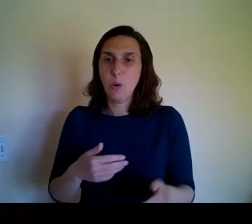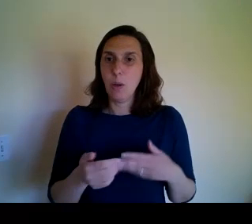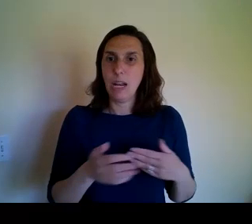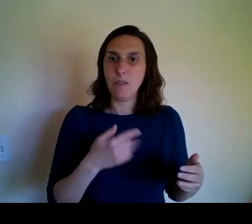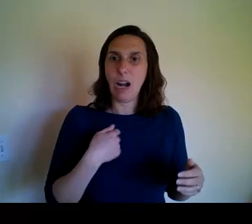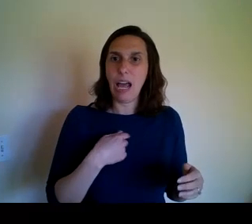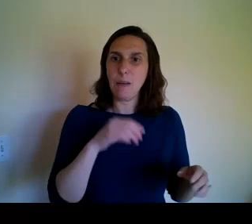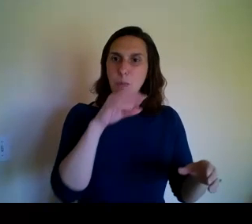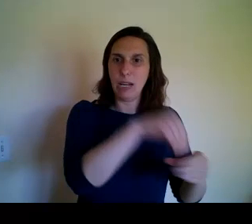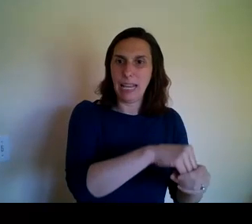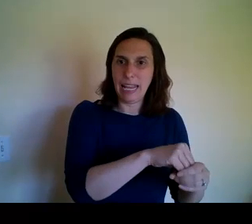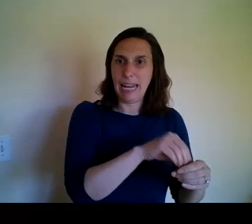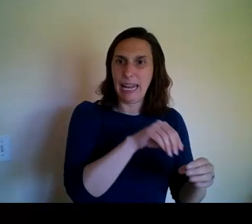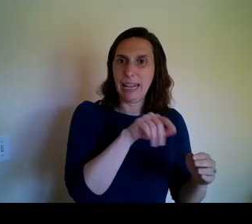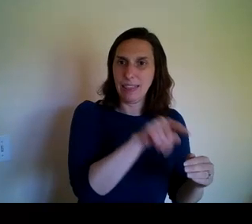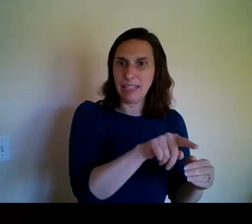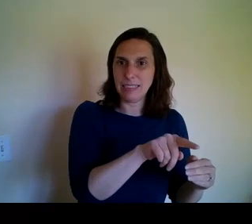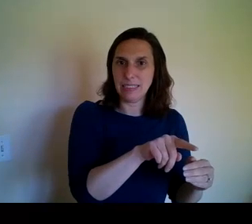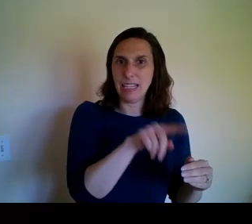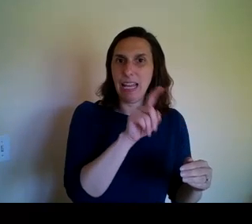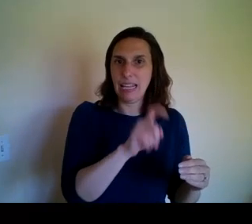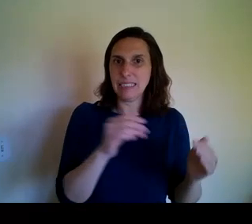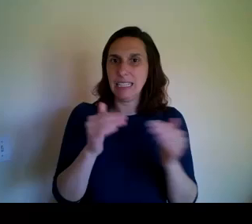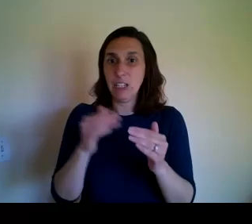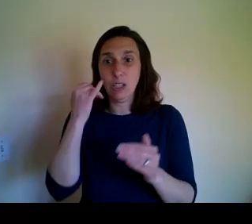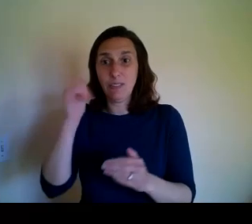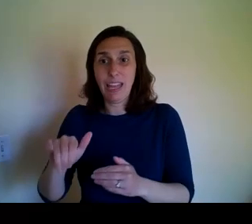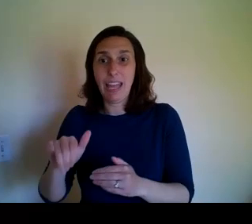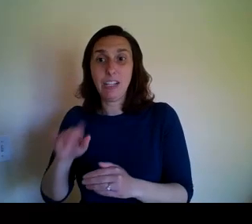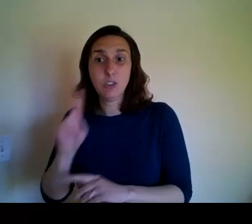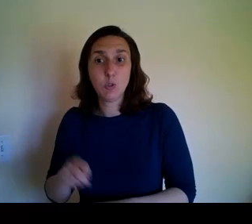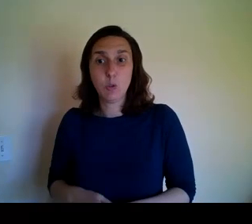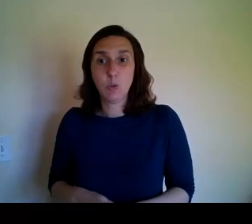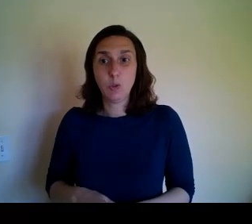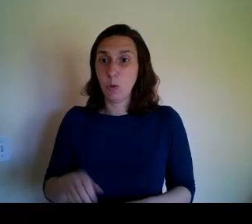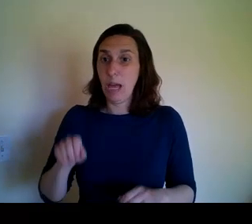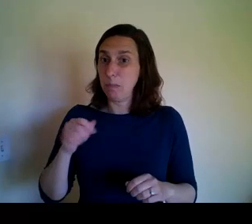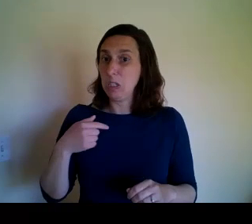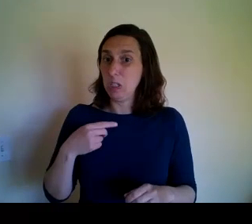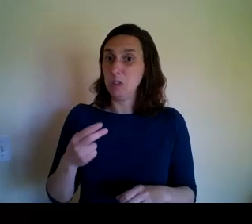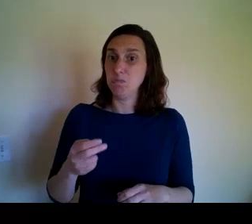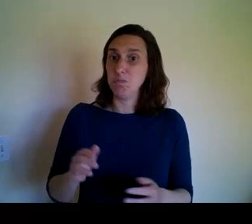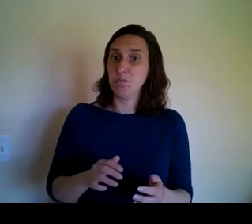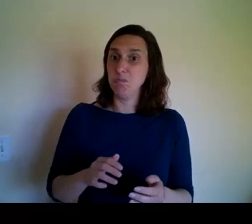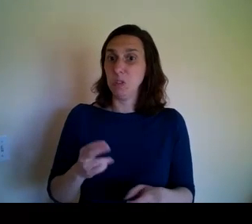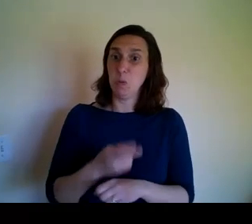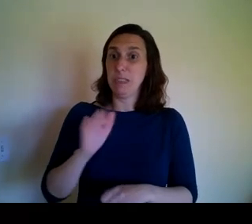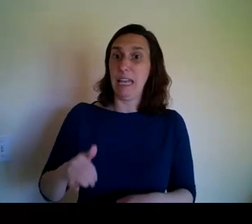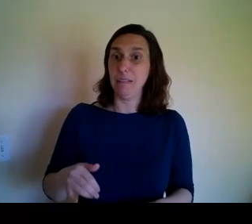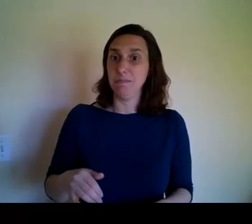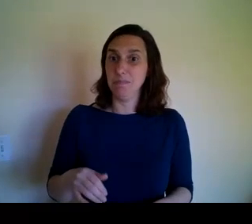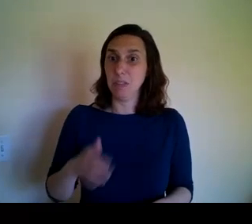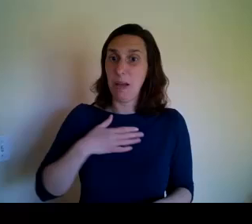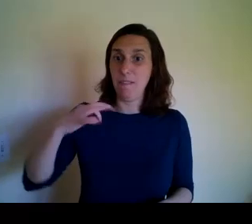here has to equal if this was true. So I'm going to use that to my advantage. I'm going to say, you know what? I